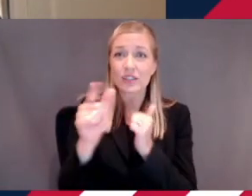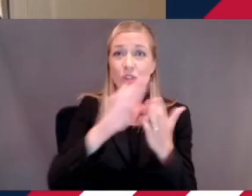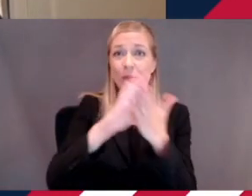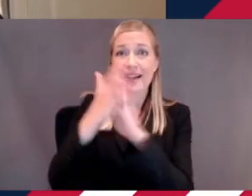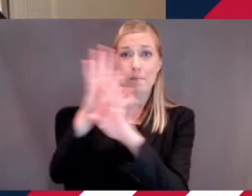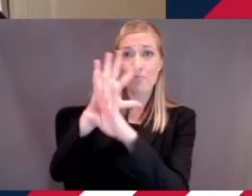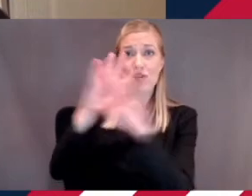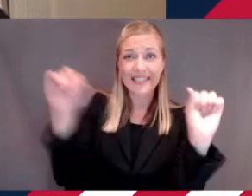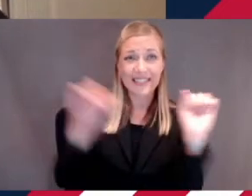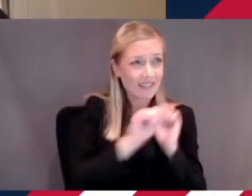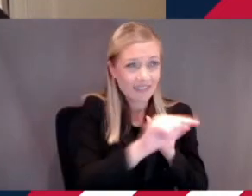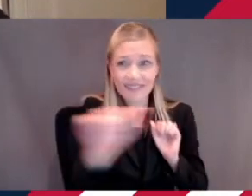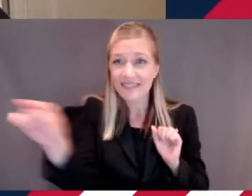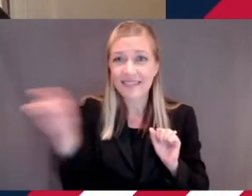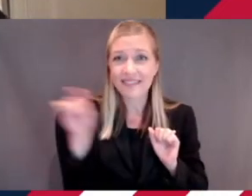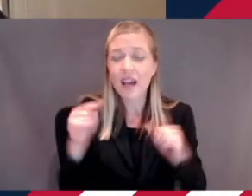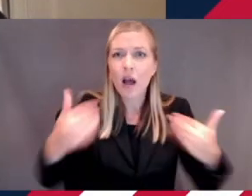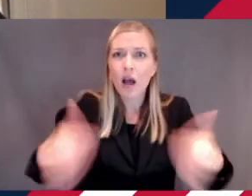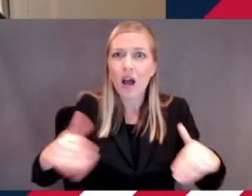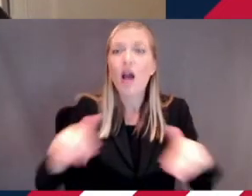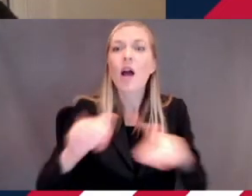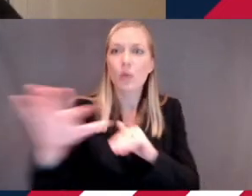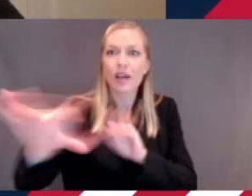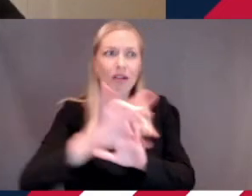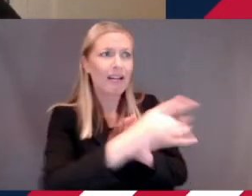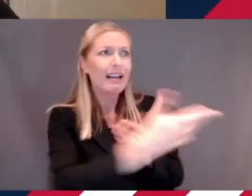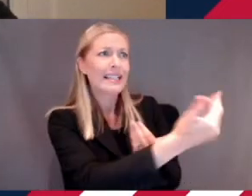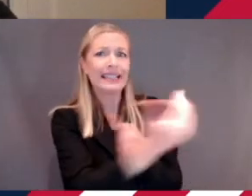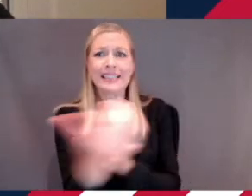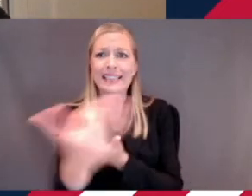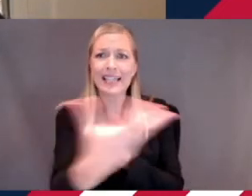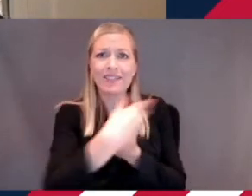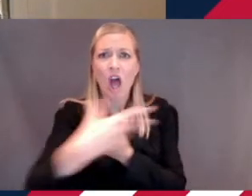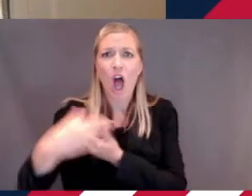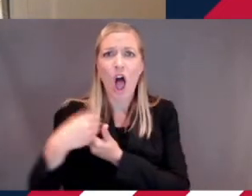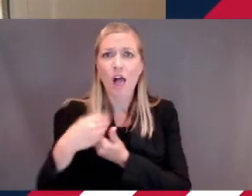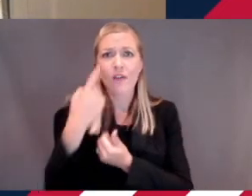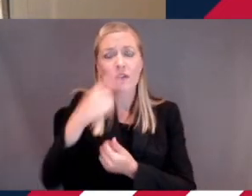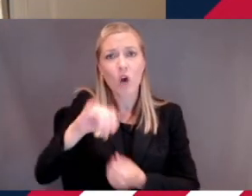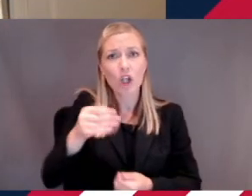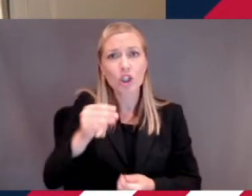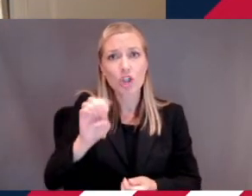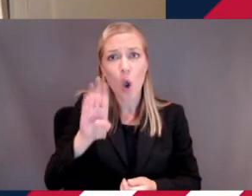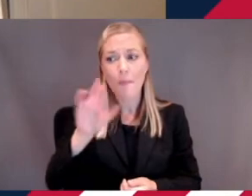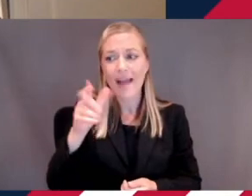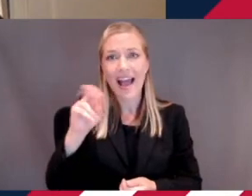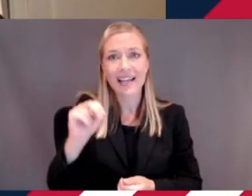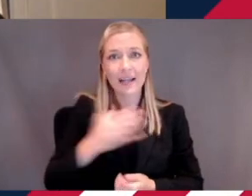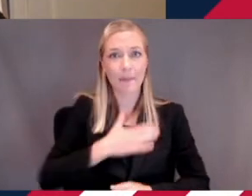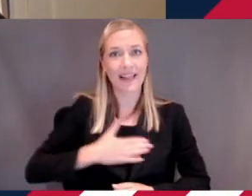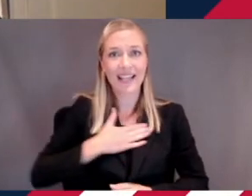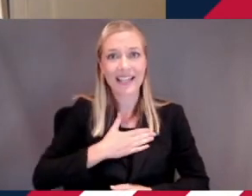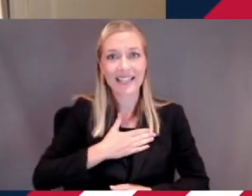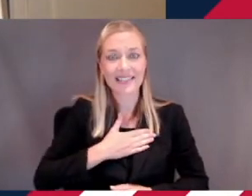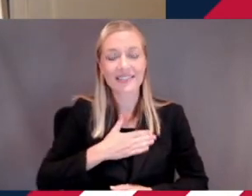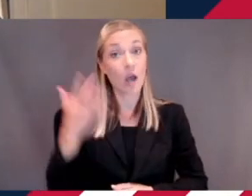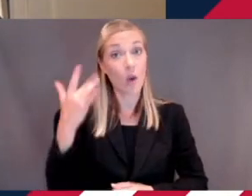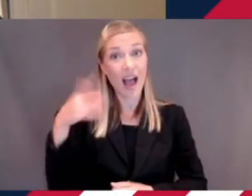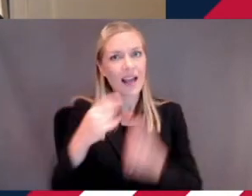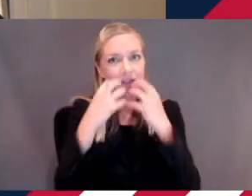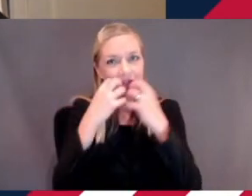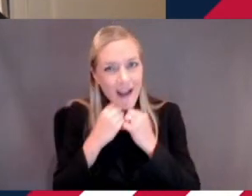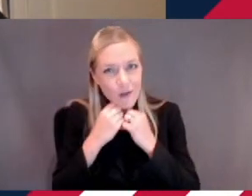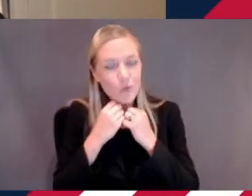that, you know what, everybody adds value. And I want to make sure you are on this team, because we are one team. We